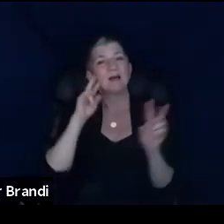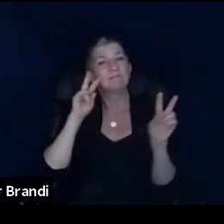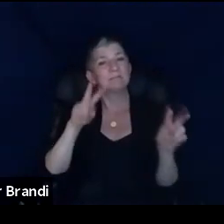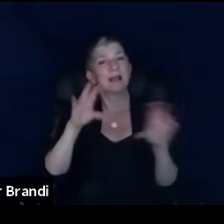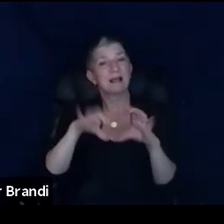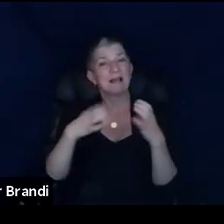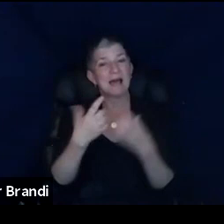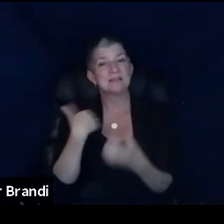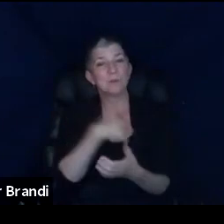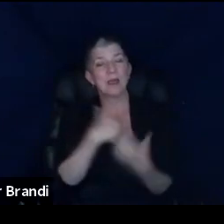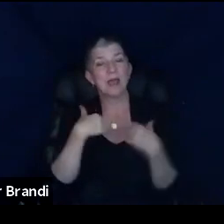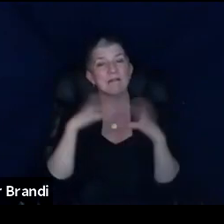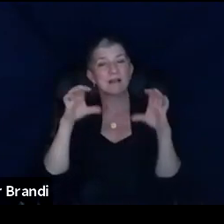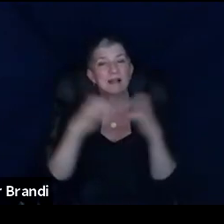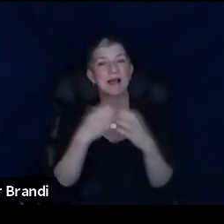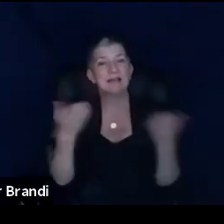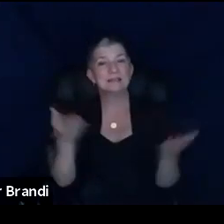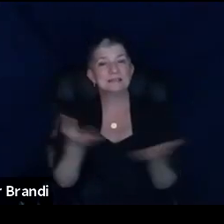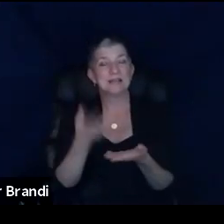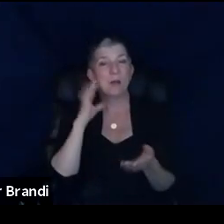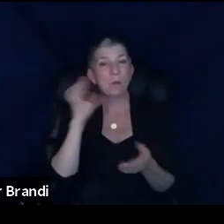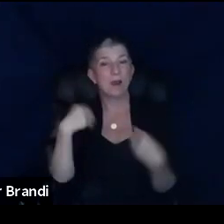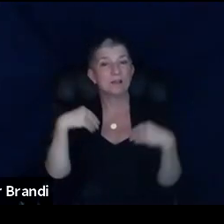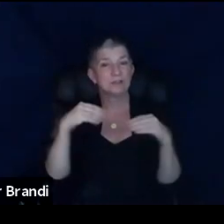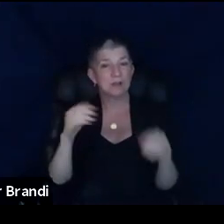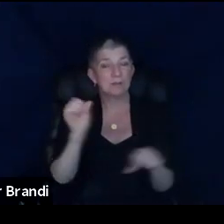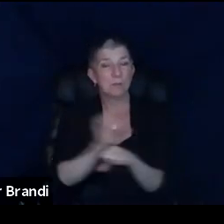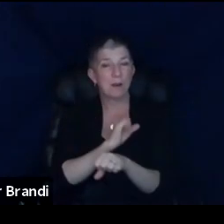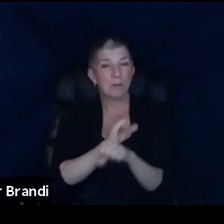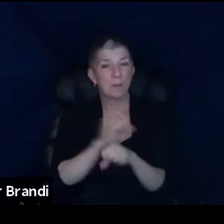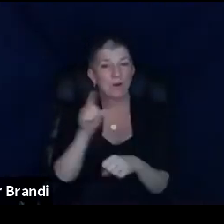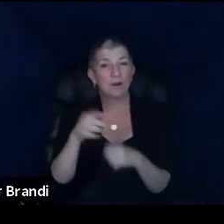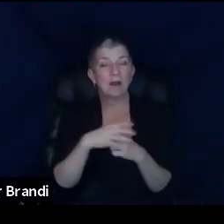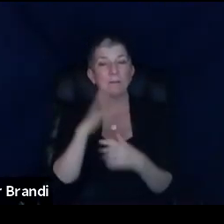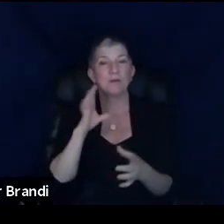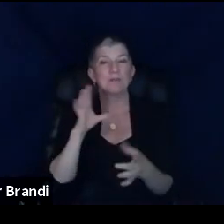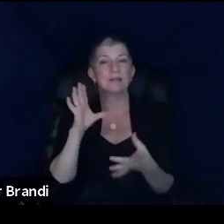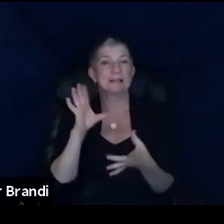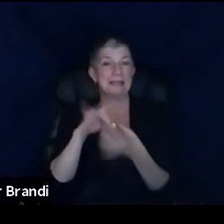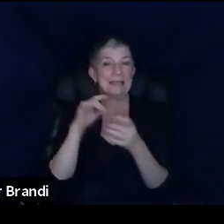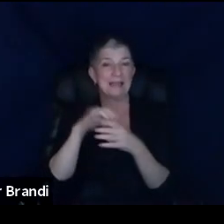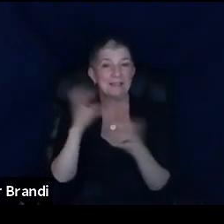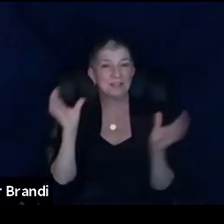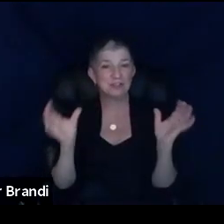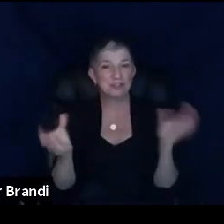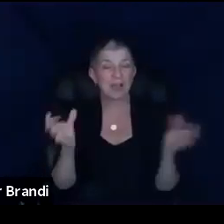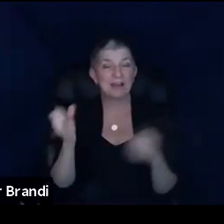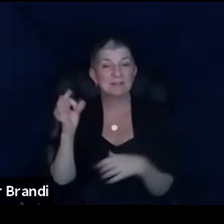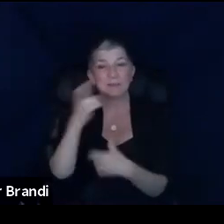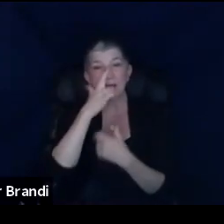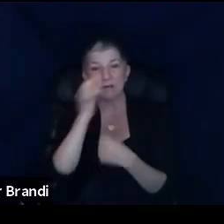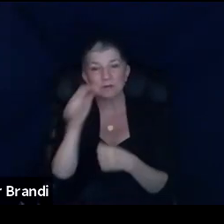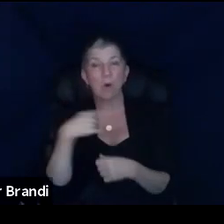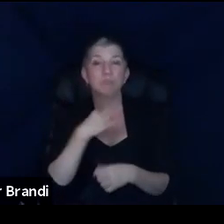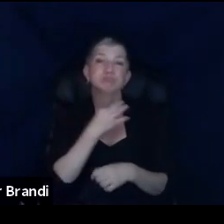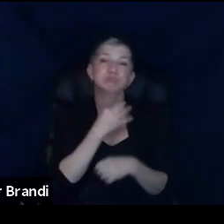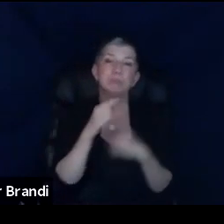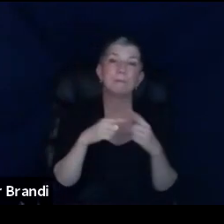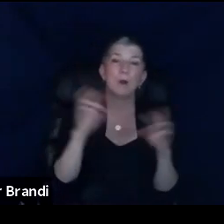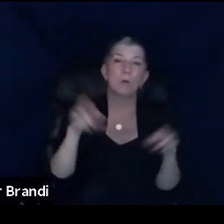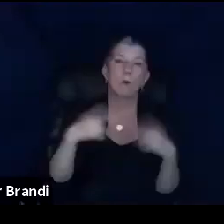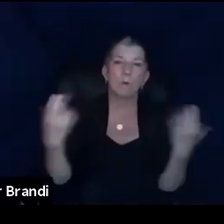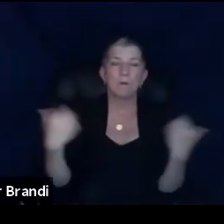do classes here at the shop that I work at. I'll put the link in the chat. So if there's anything that interests you that you're like, oh, I'm curious about rope, we have a